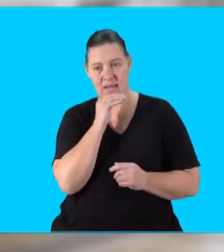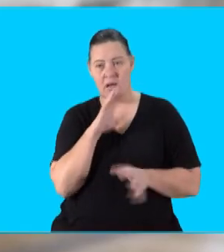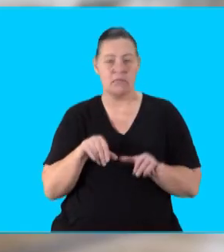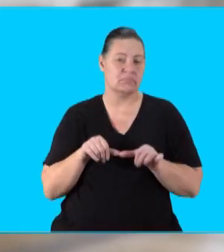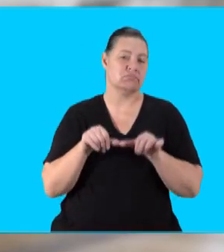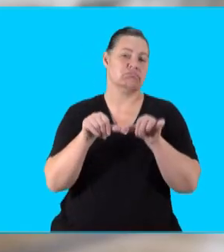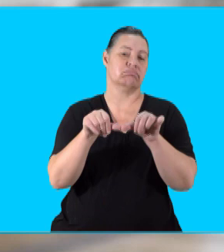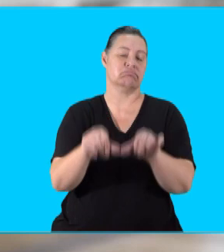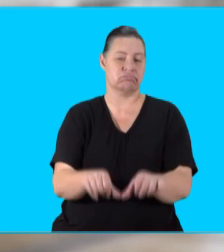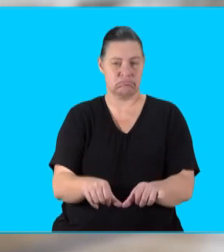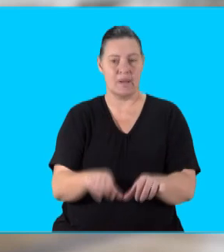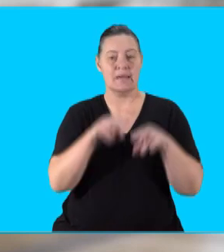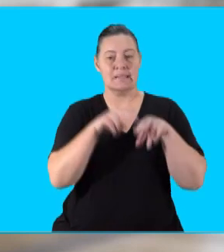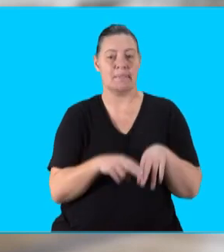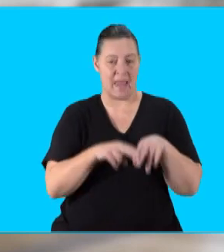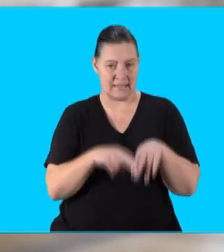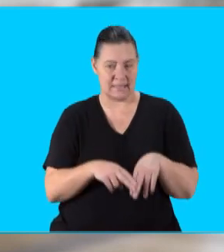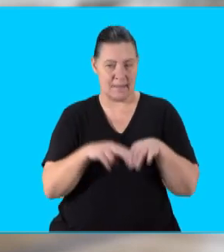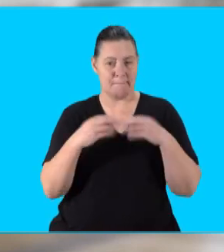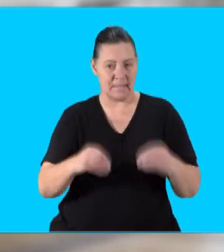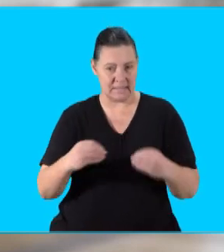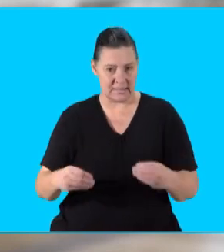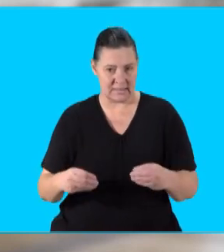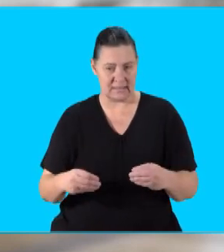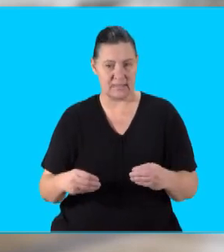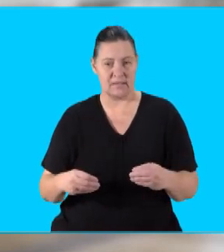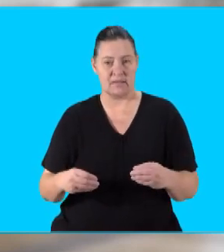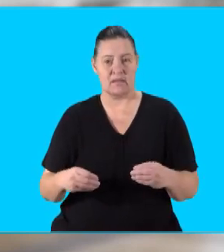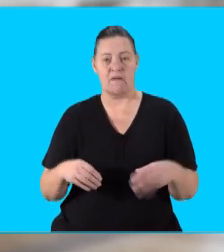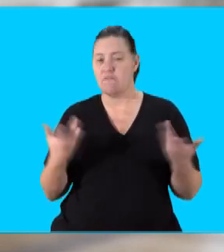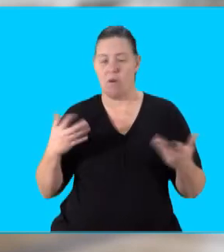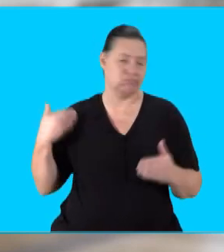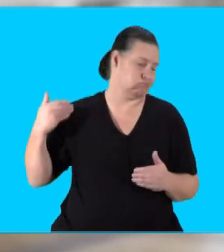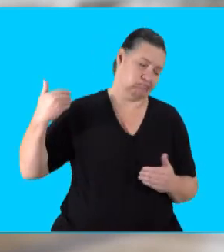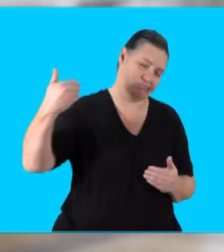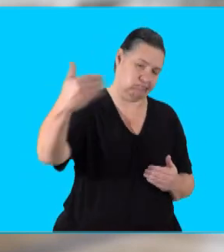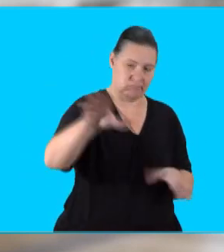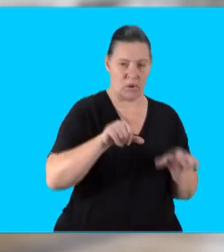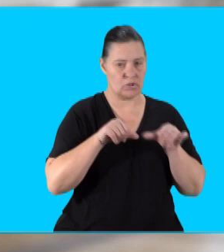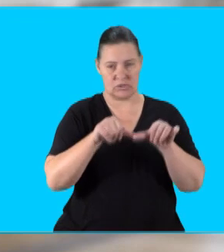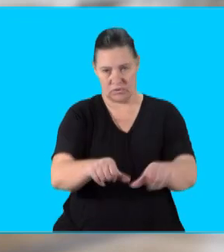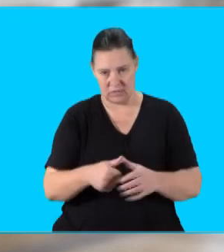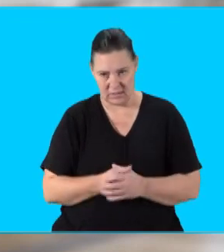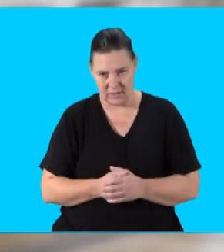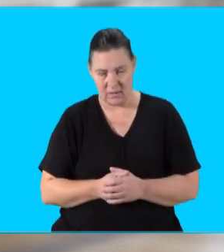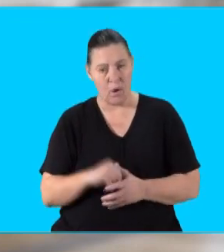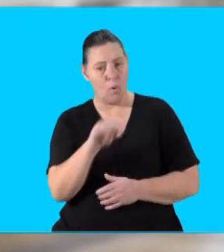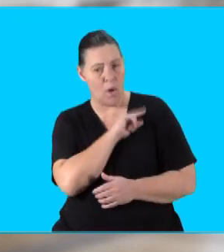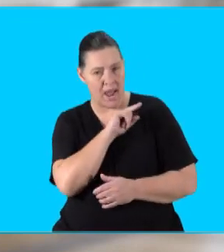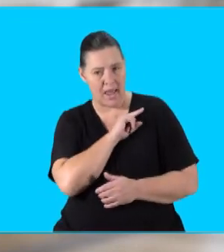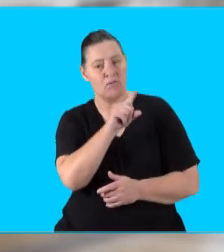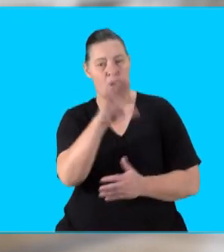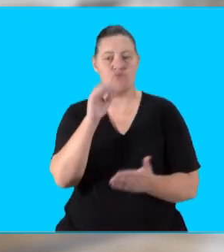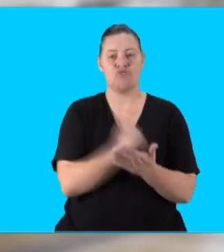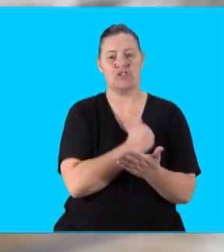of existence of a personal liability company is forever continuing. It's continuous because you can